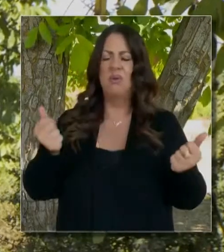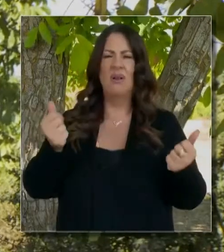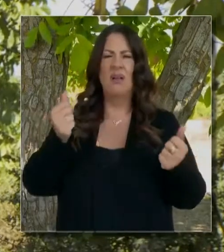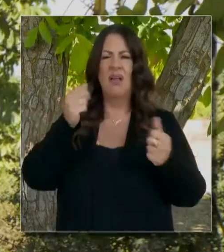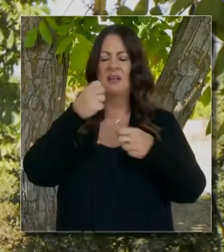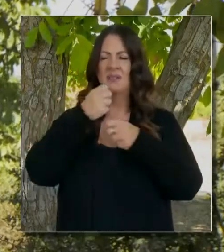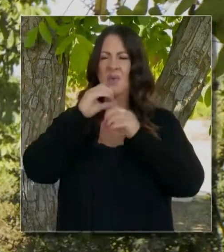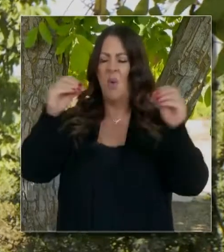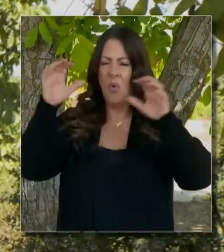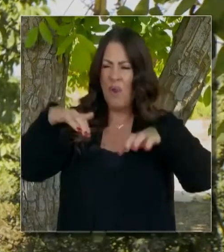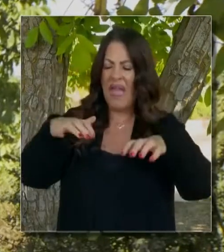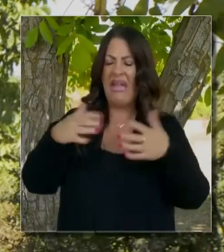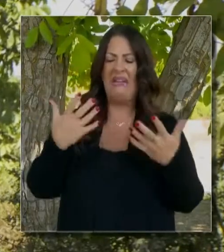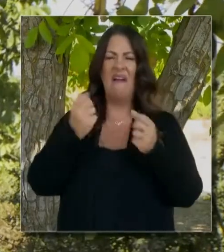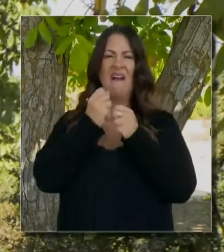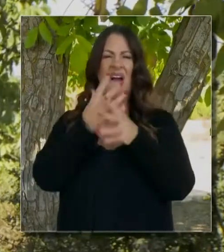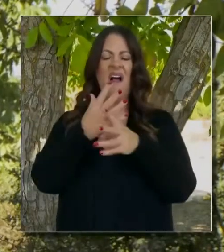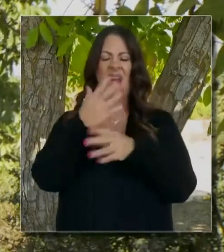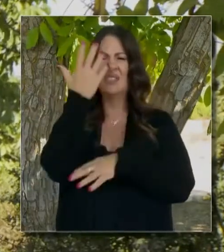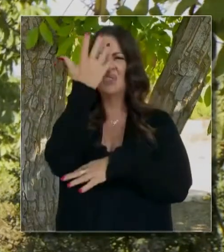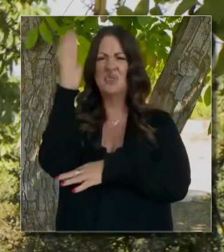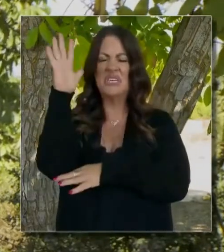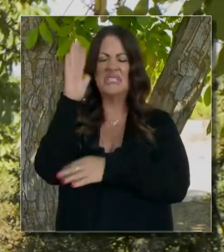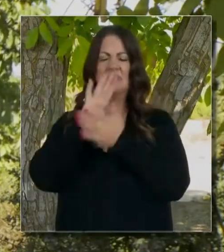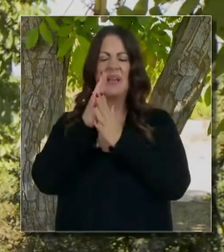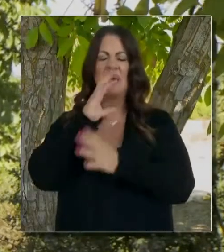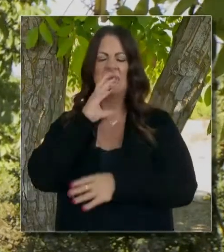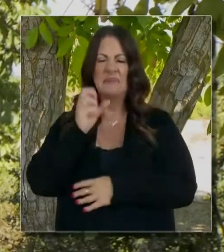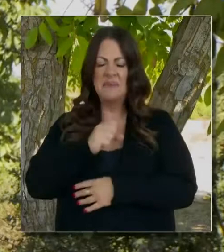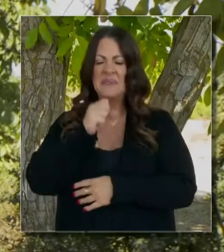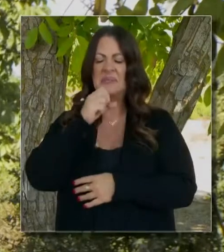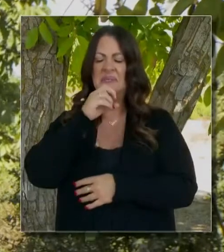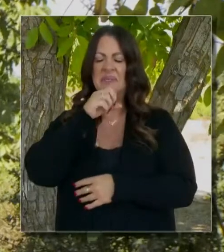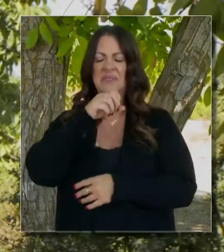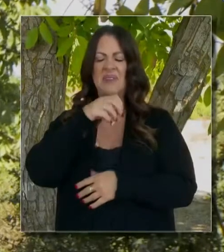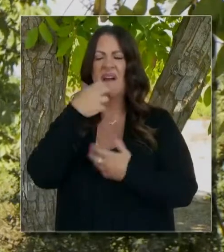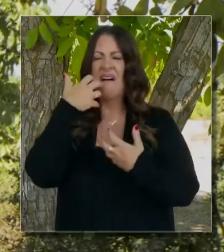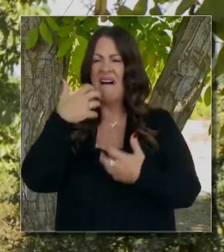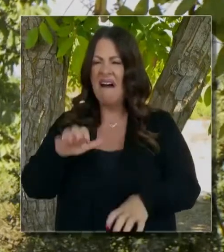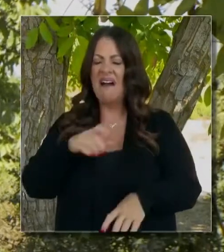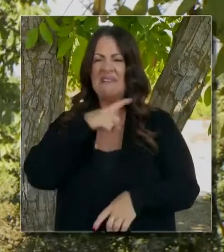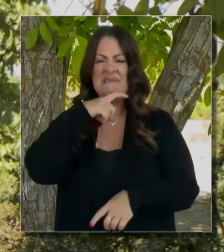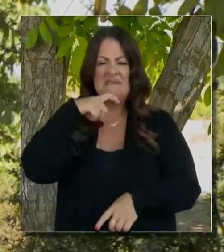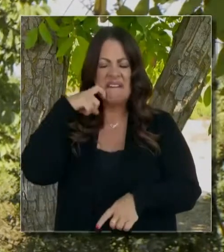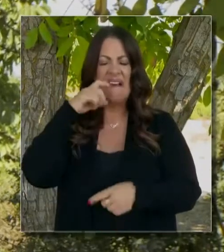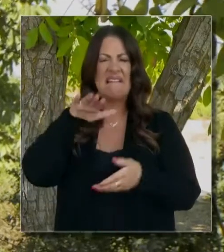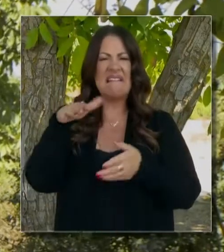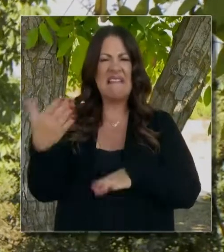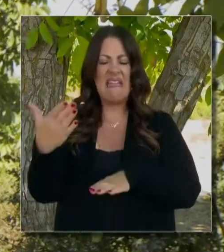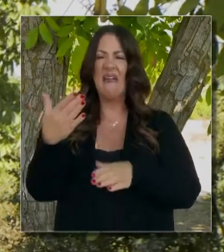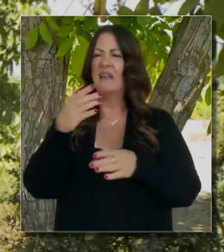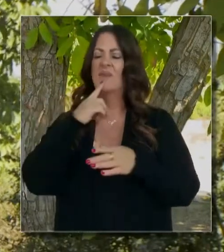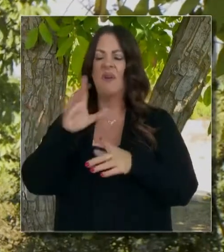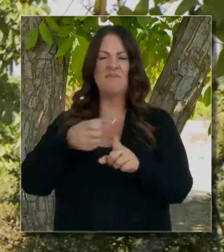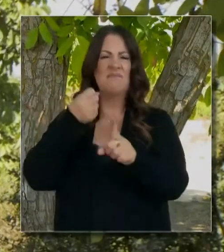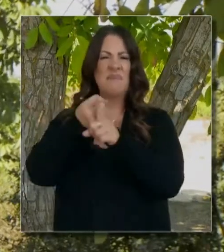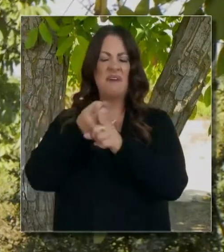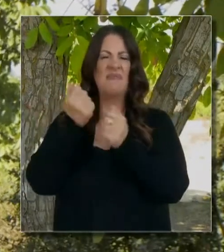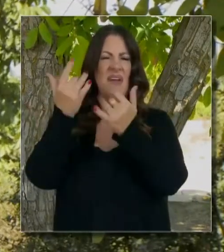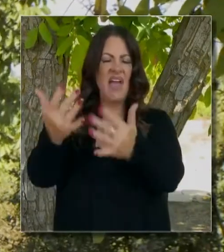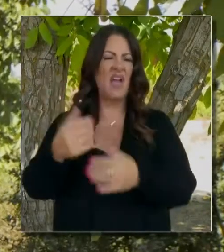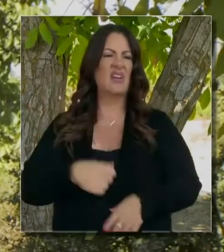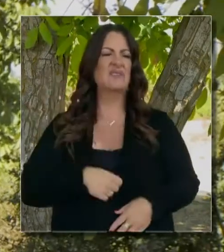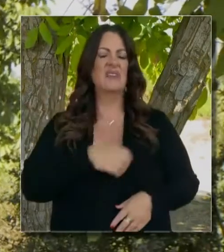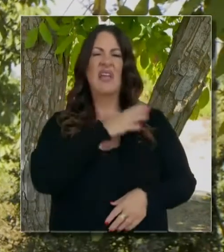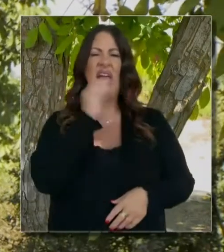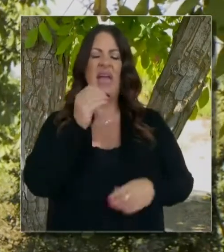its wake. Not only the hot's getting hotter, the dry's getting drier, the wets are getting a lot wetter. These atmospheric rivers that we're experiencing that we've